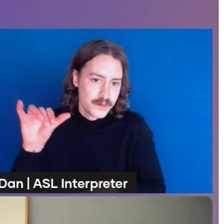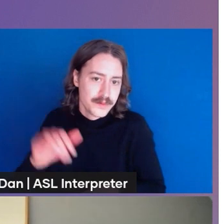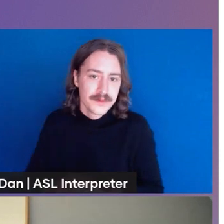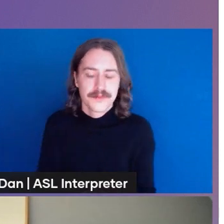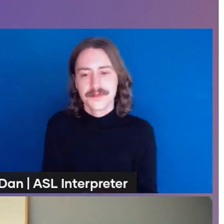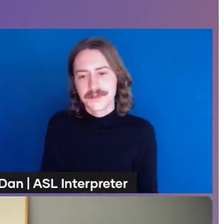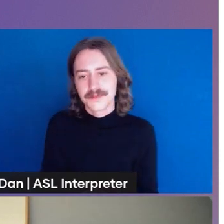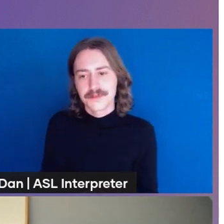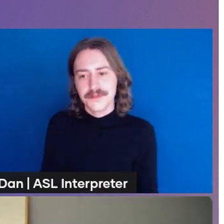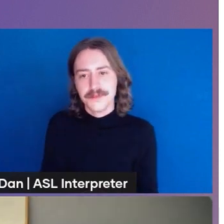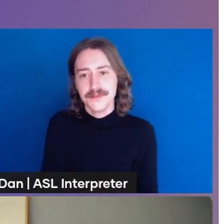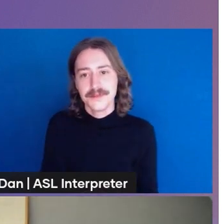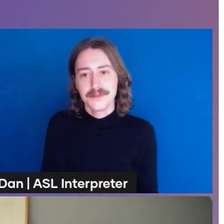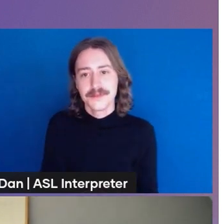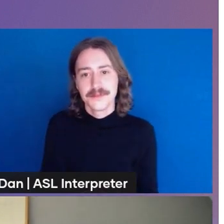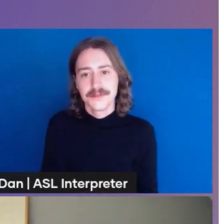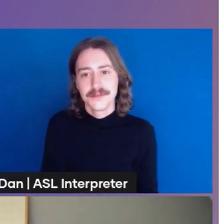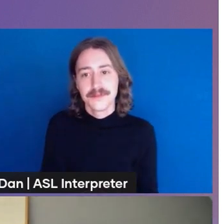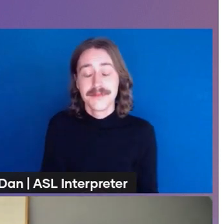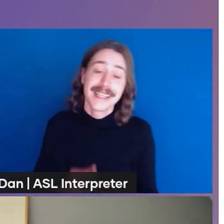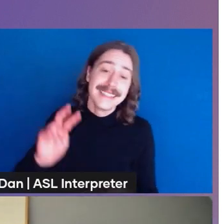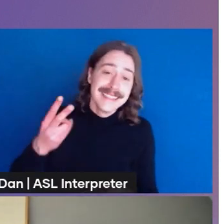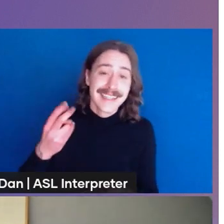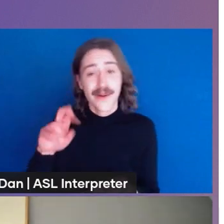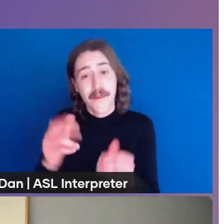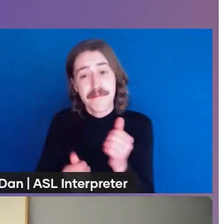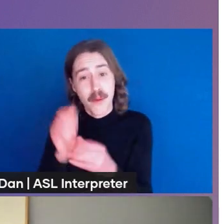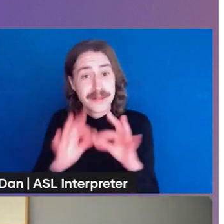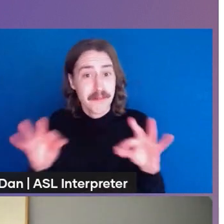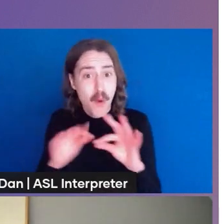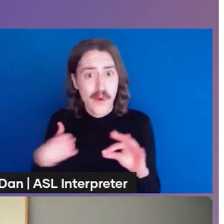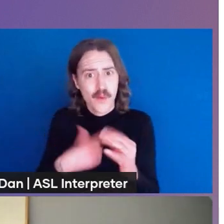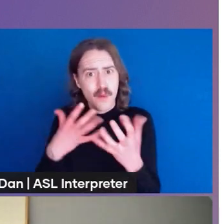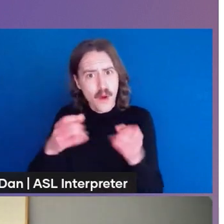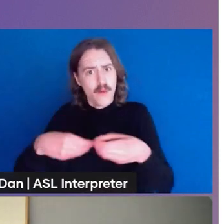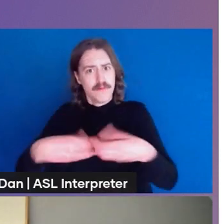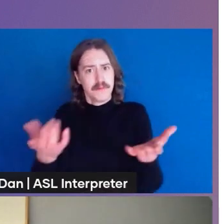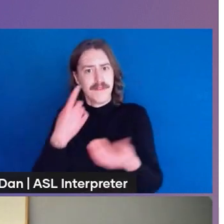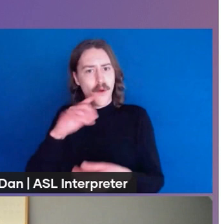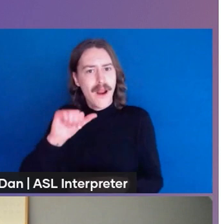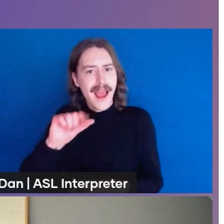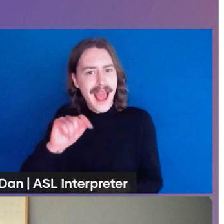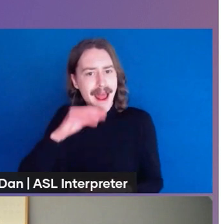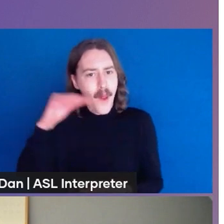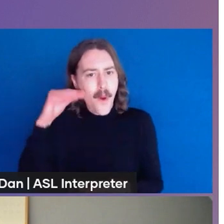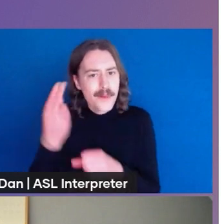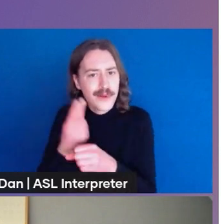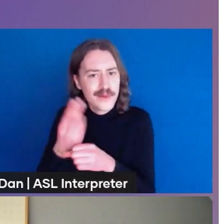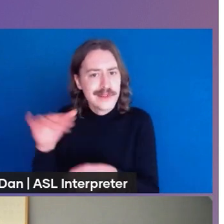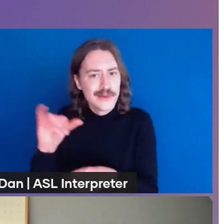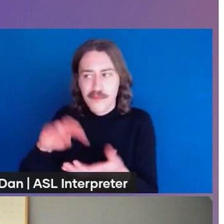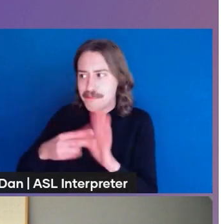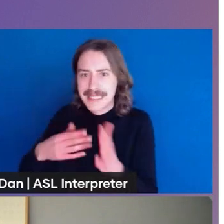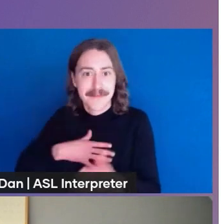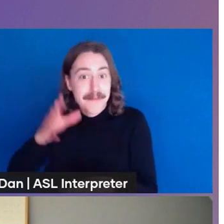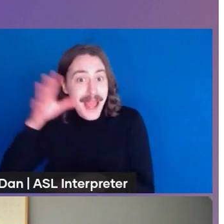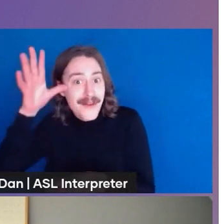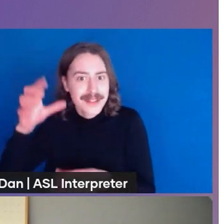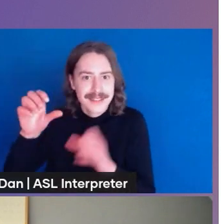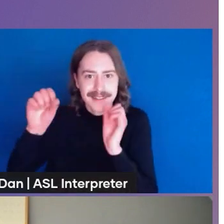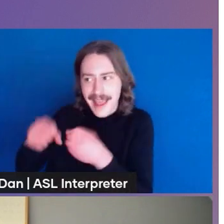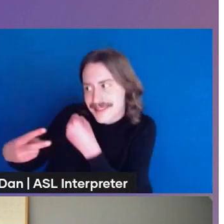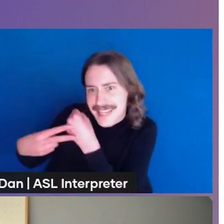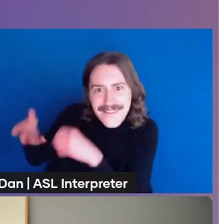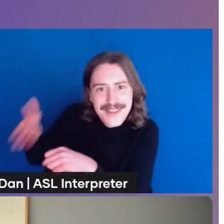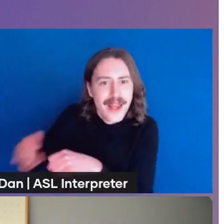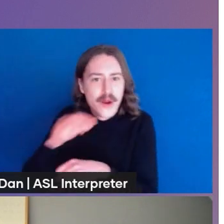And secondly, or most importantly, we want it for at-home use. I want my parents to be able to retire safely, don't have to worry about their data, and